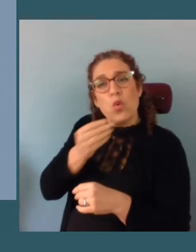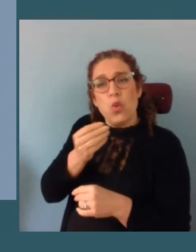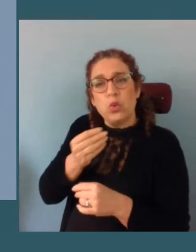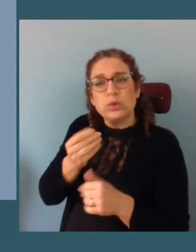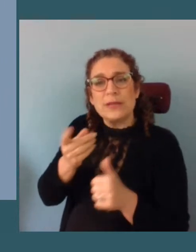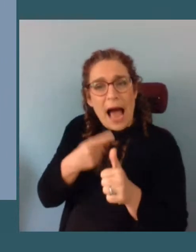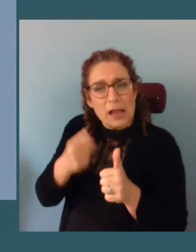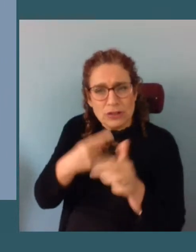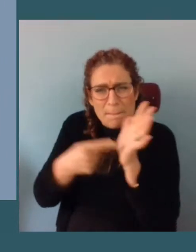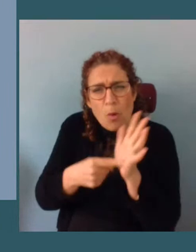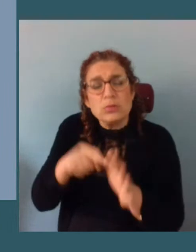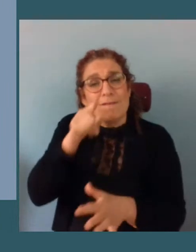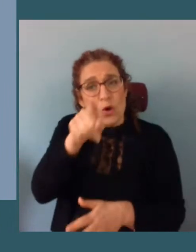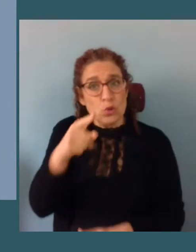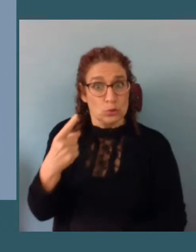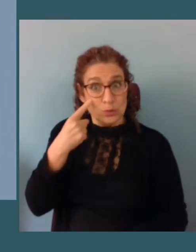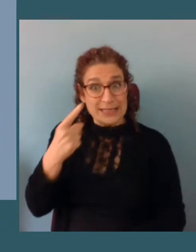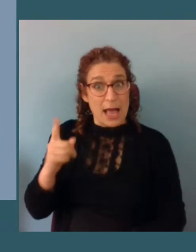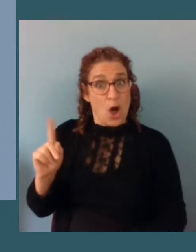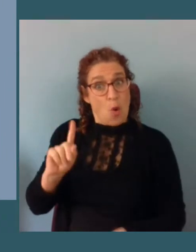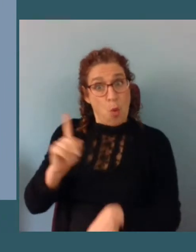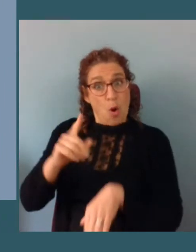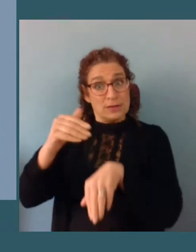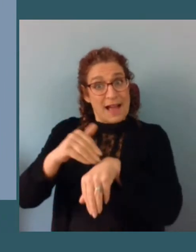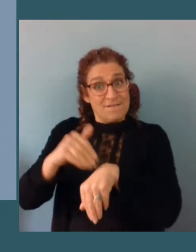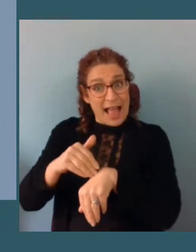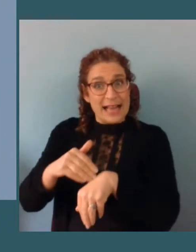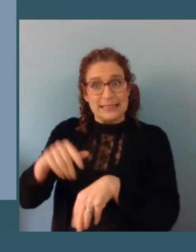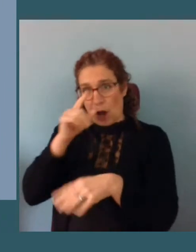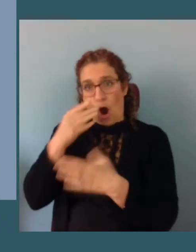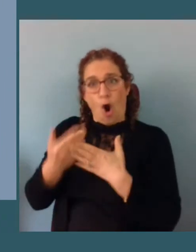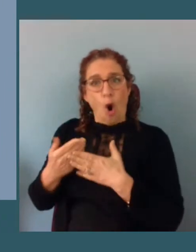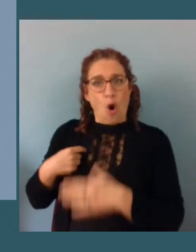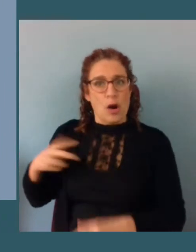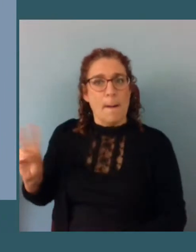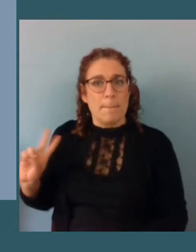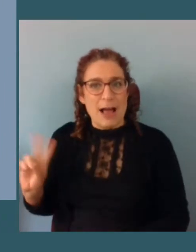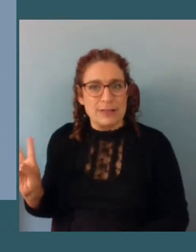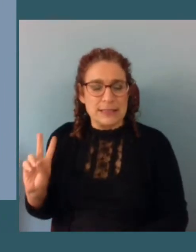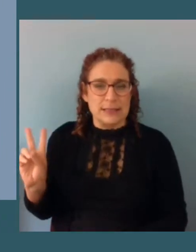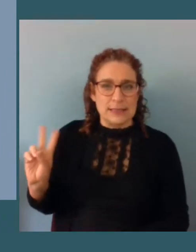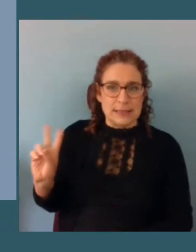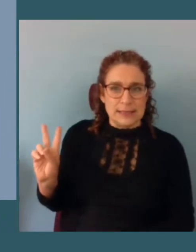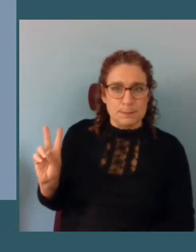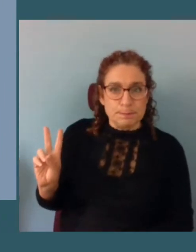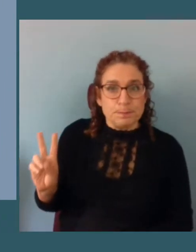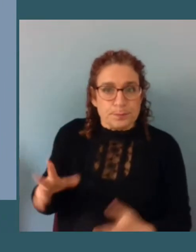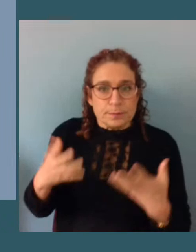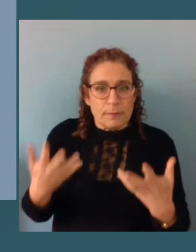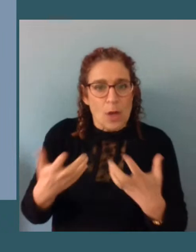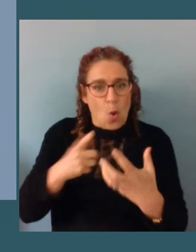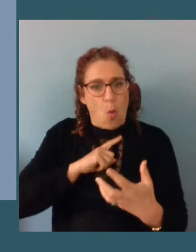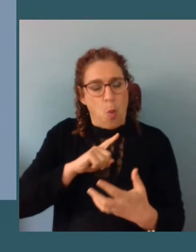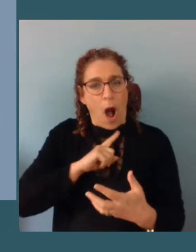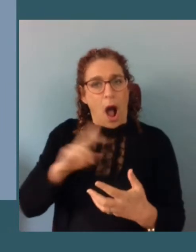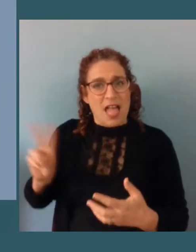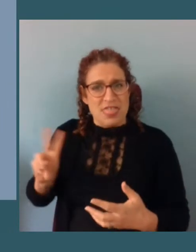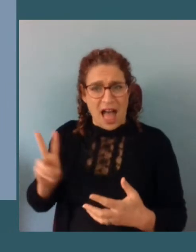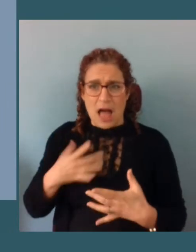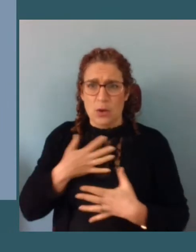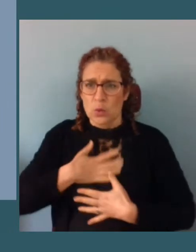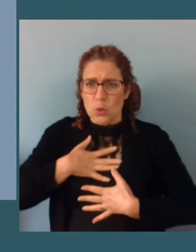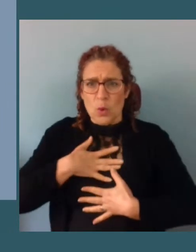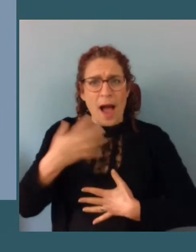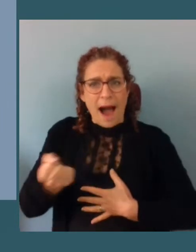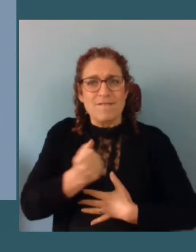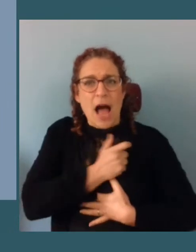really just to show you how broad the evidence base is here for how people and why people feel anxious. And that's really so that you can